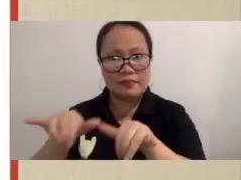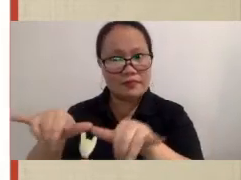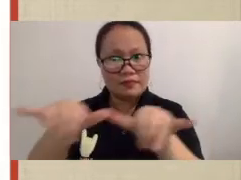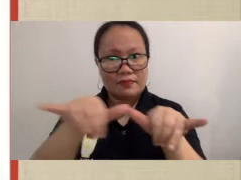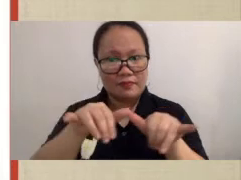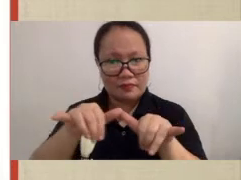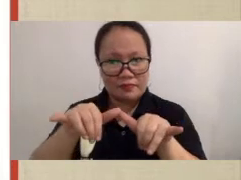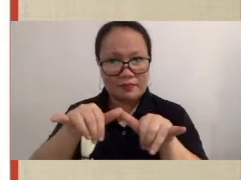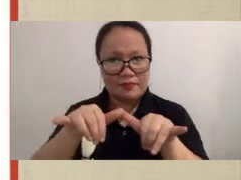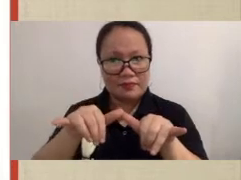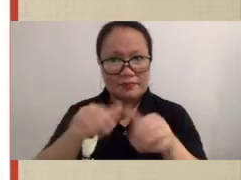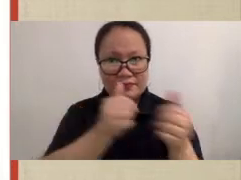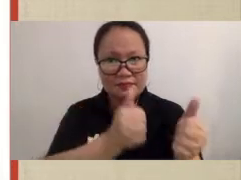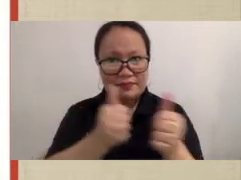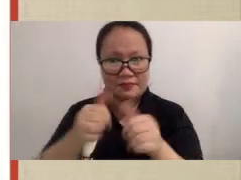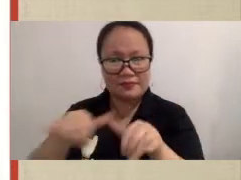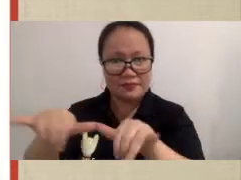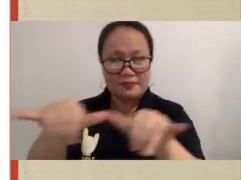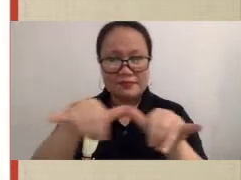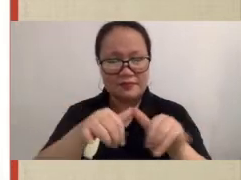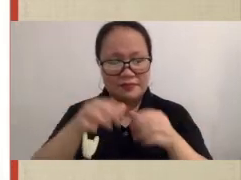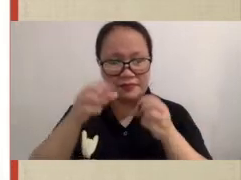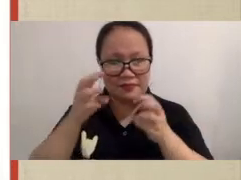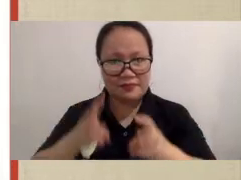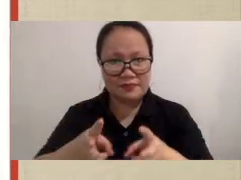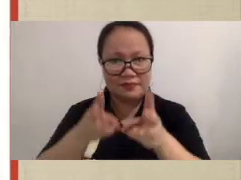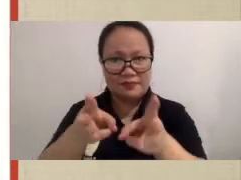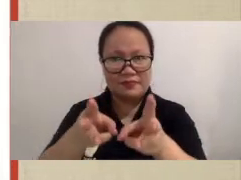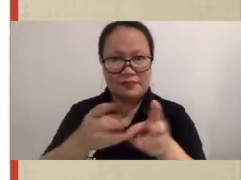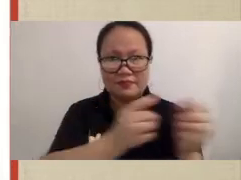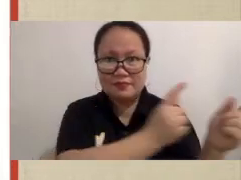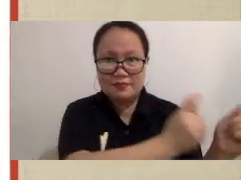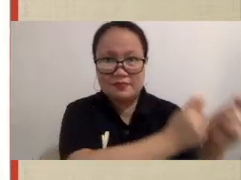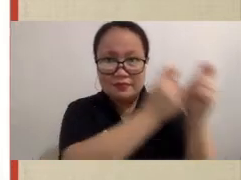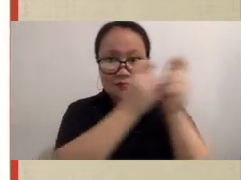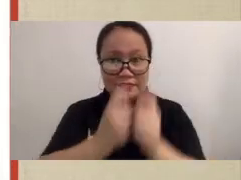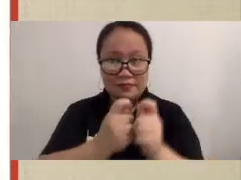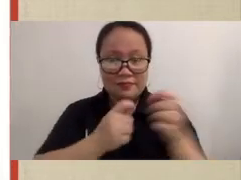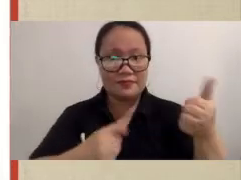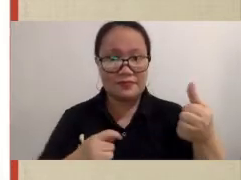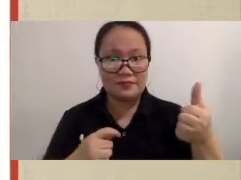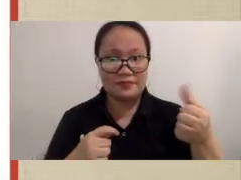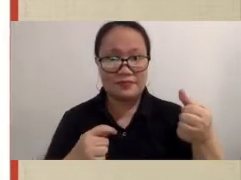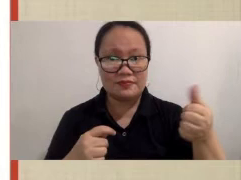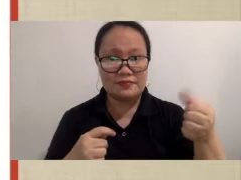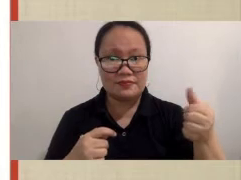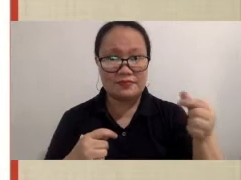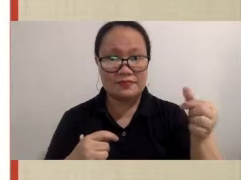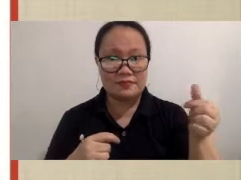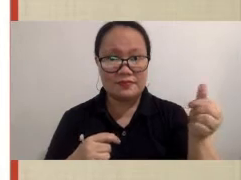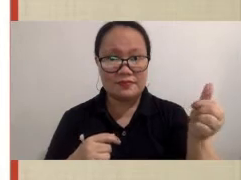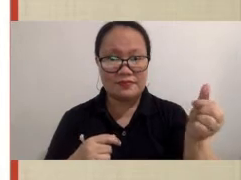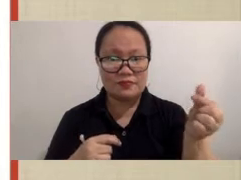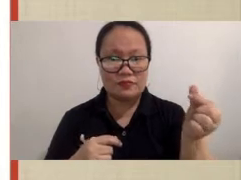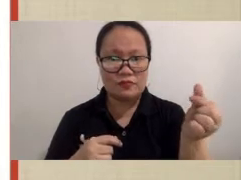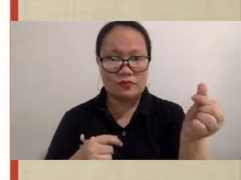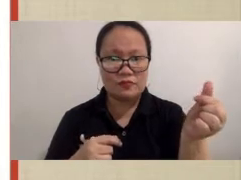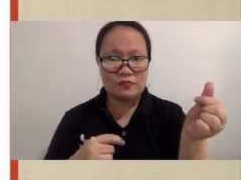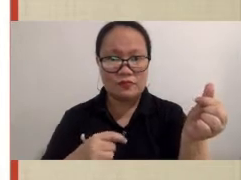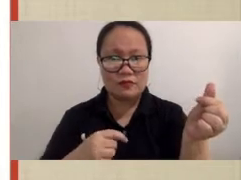Next, ililipat na natin si 10 kasi that is our constant term for us to write the given quadratic